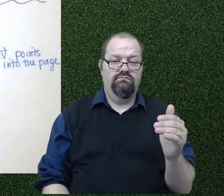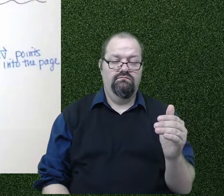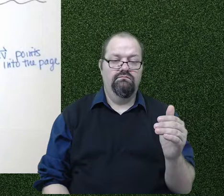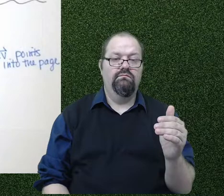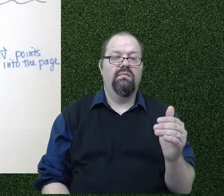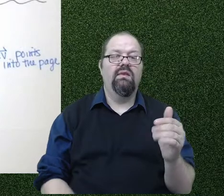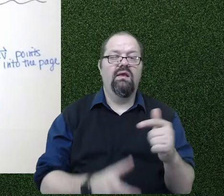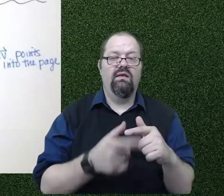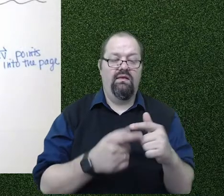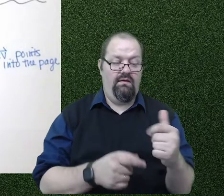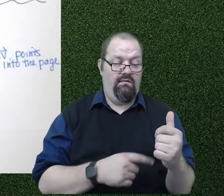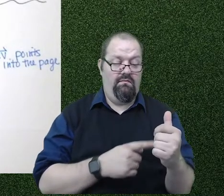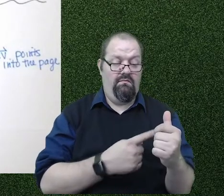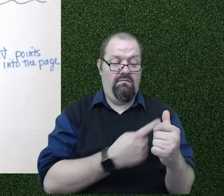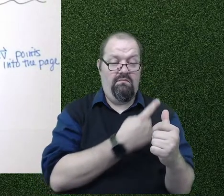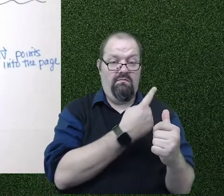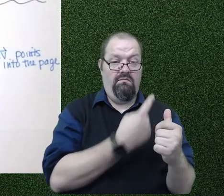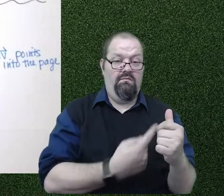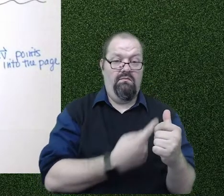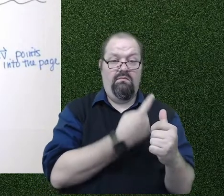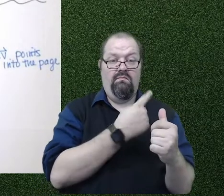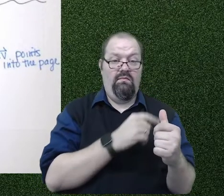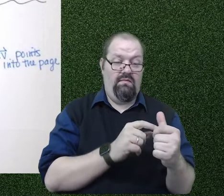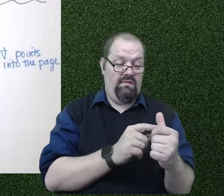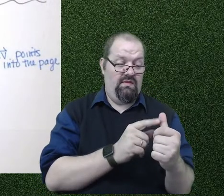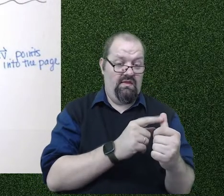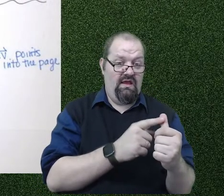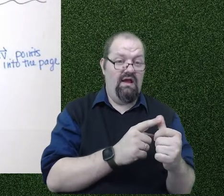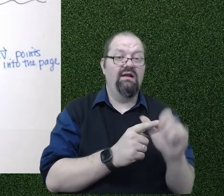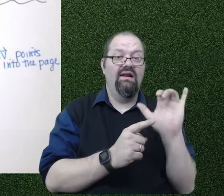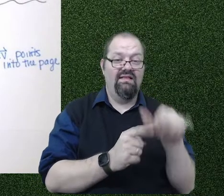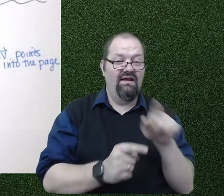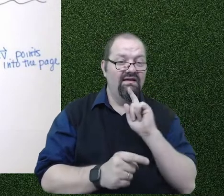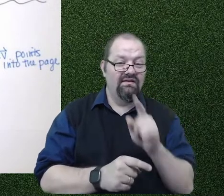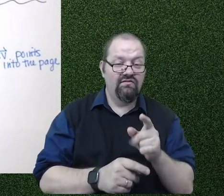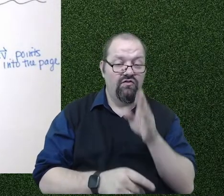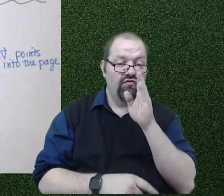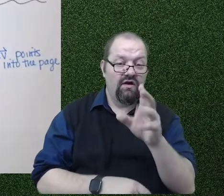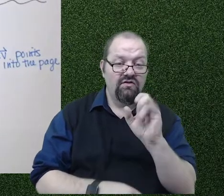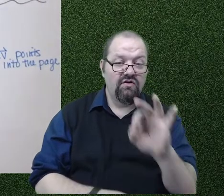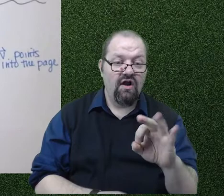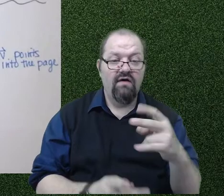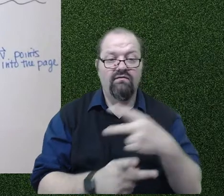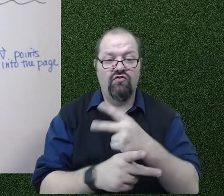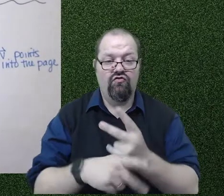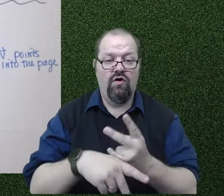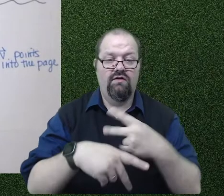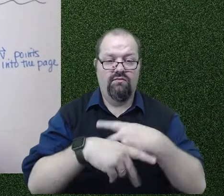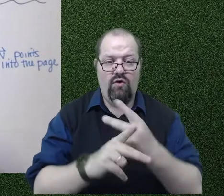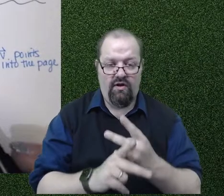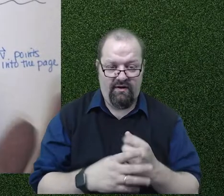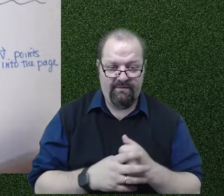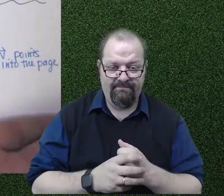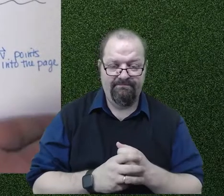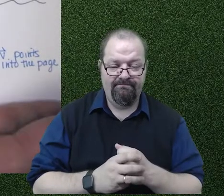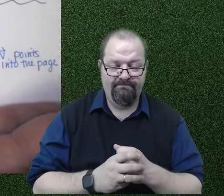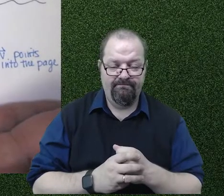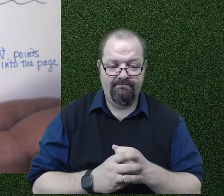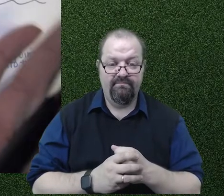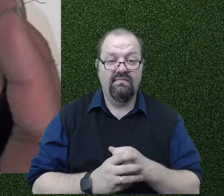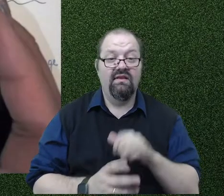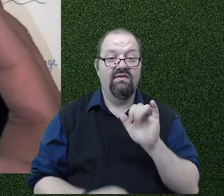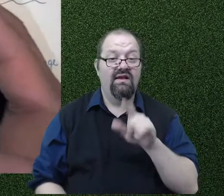thumb points up. The direction your thumb points is the direction of the cross product. So that was